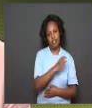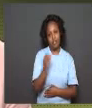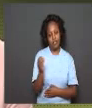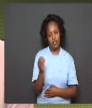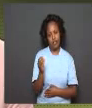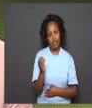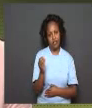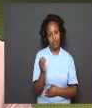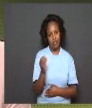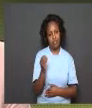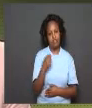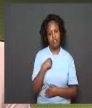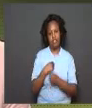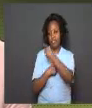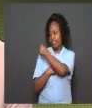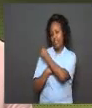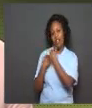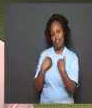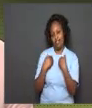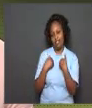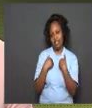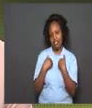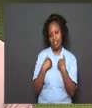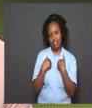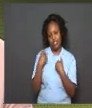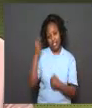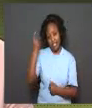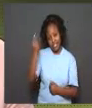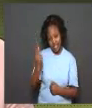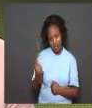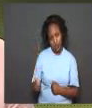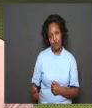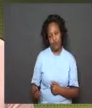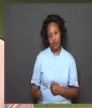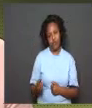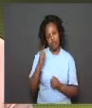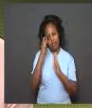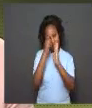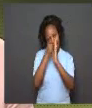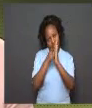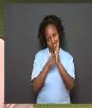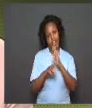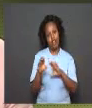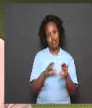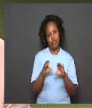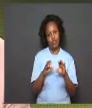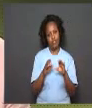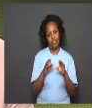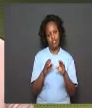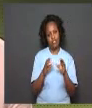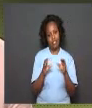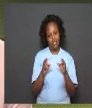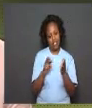appear on the screen. For each one, write down a related